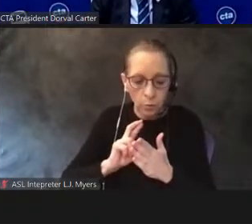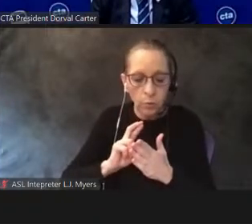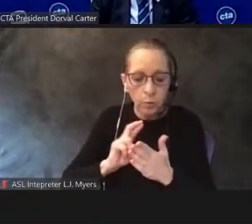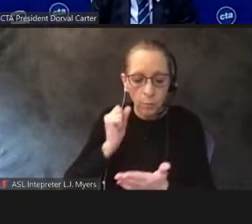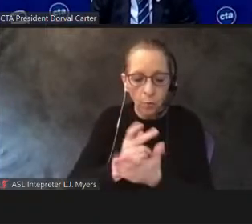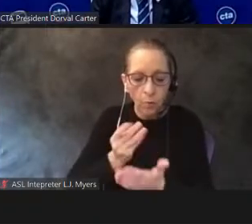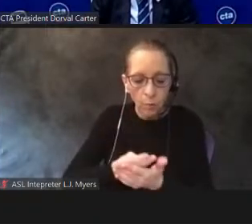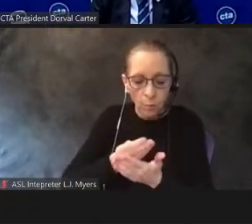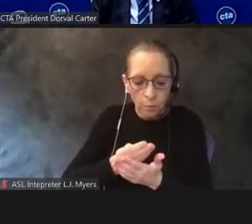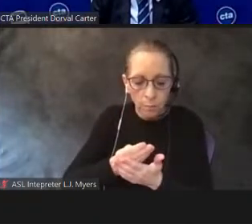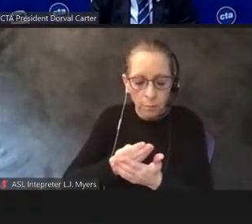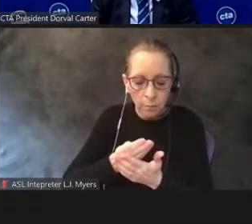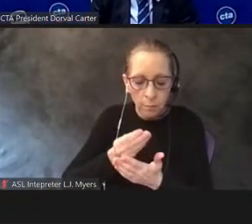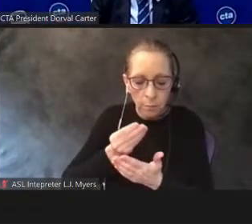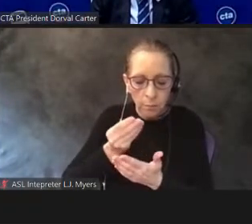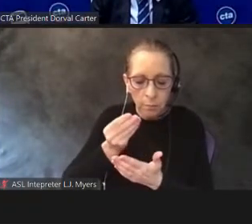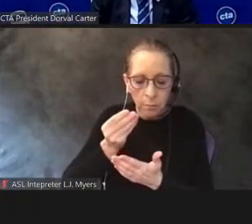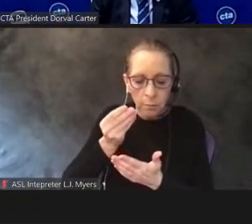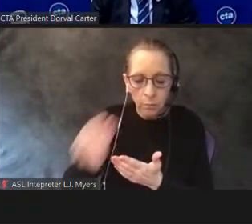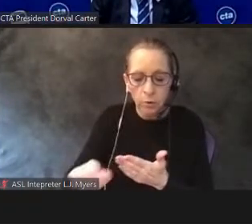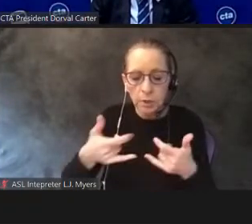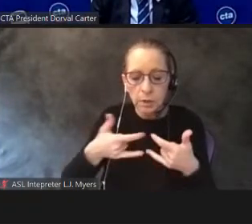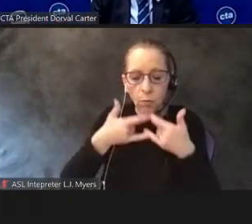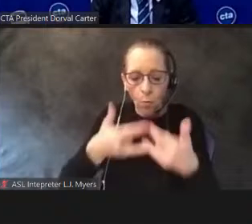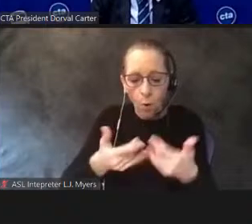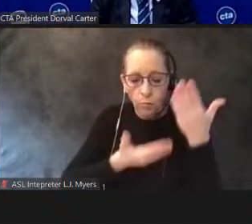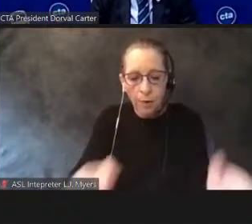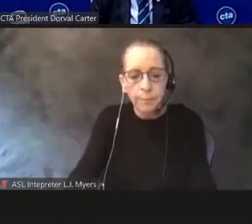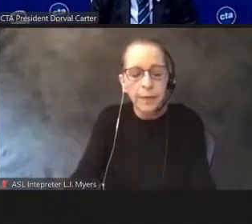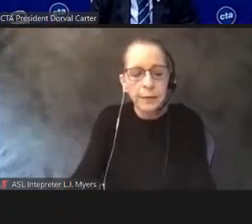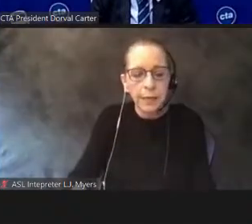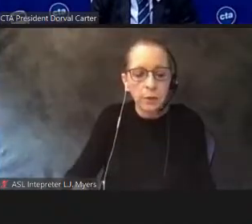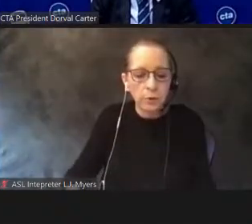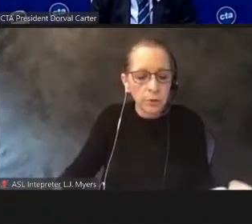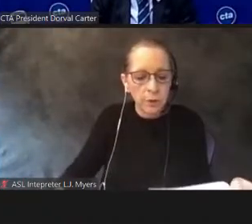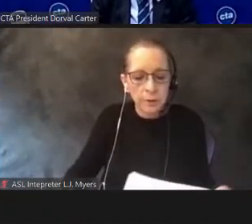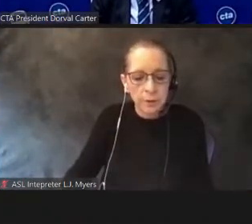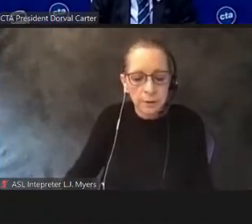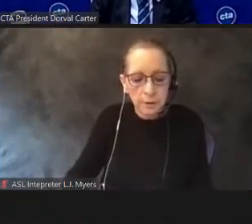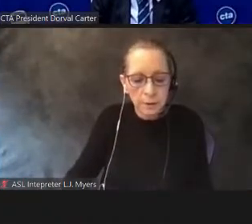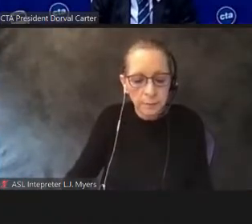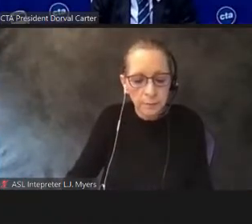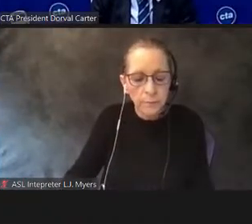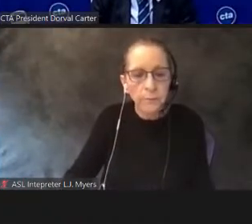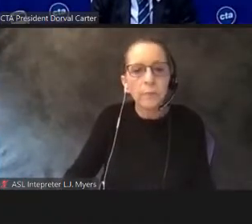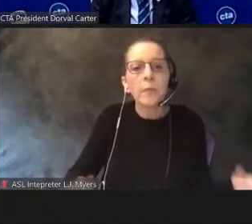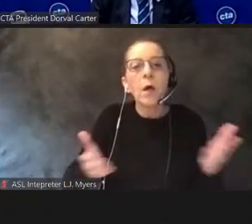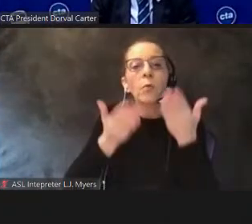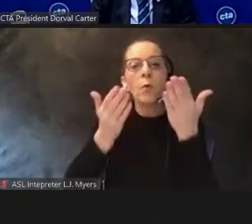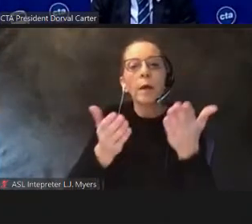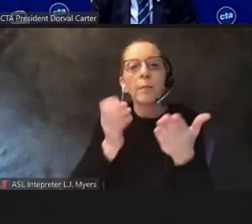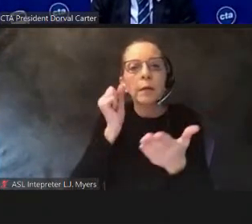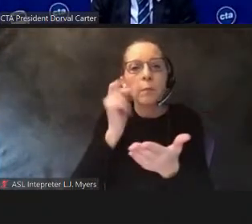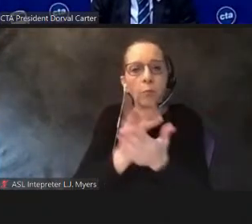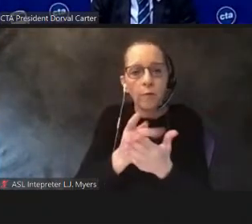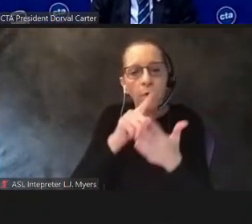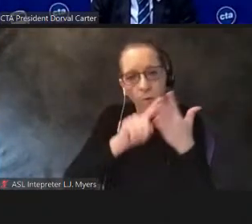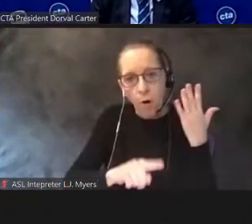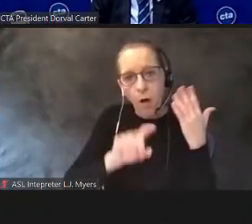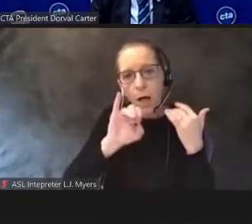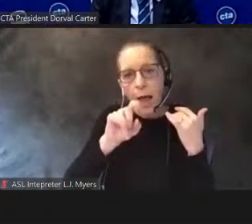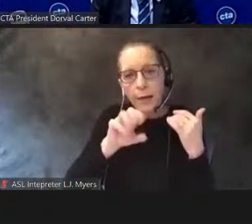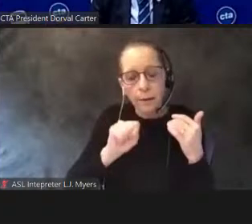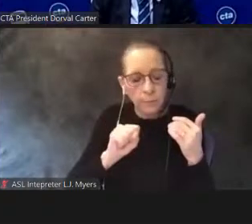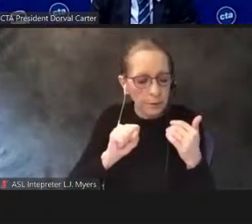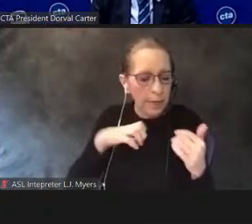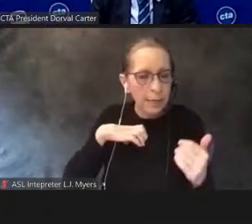award recommendations. The committee approved all items and recommends board approval of all items. The